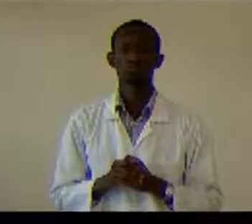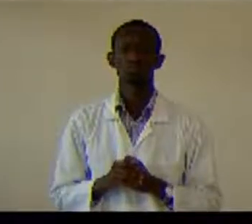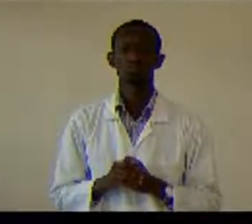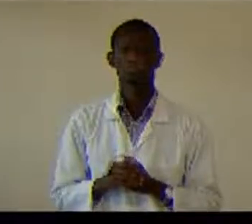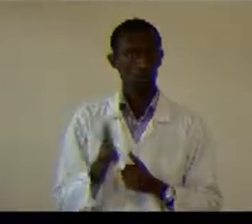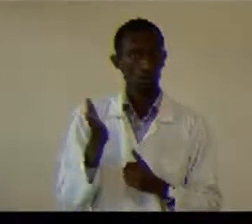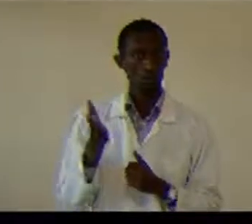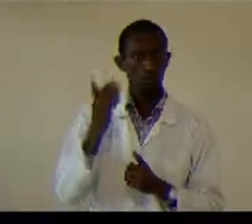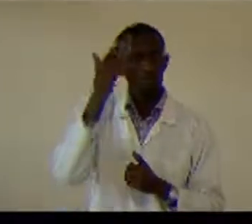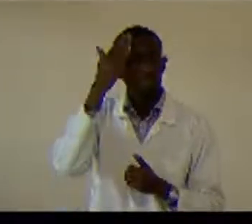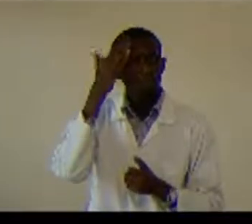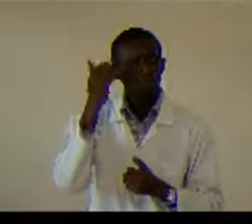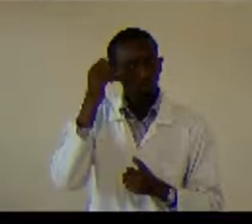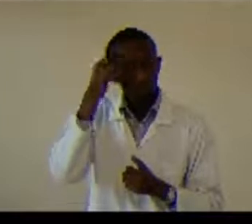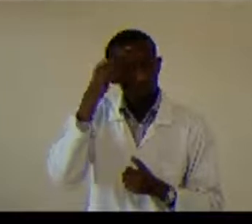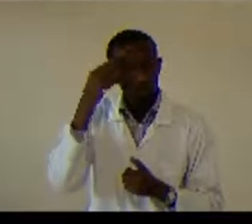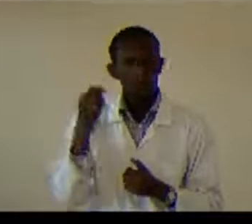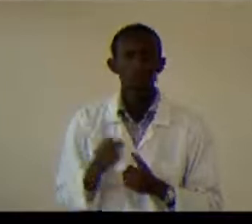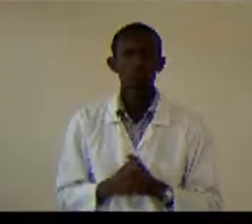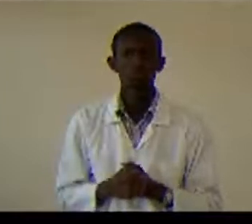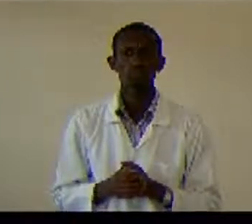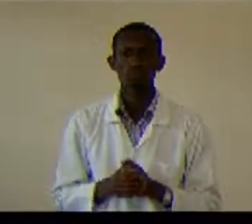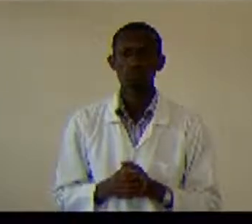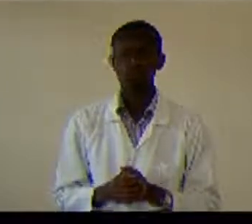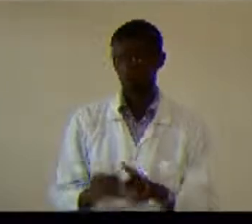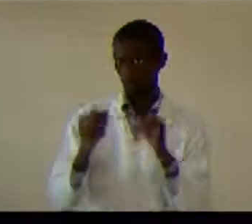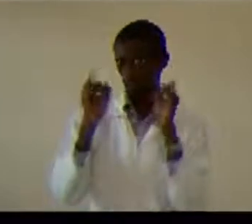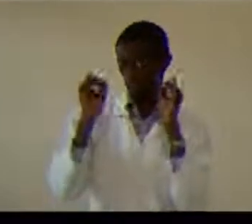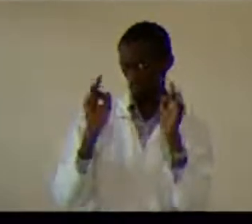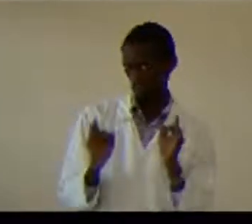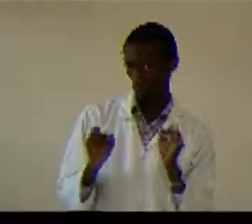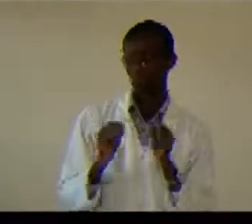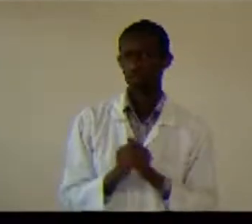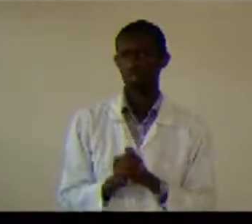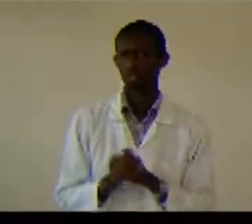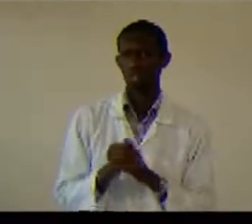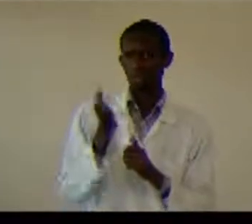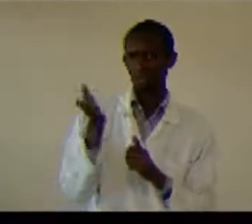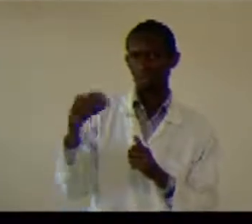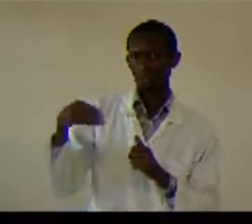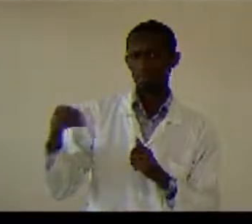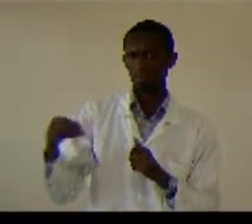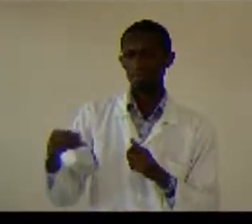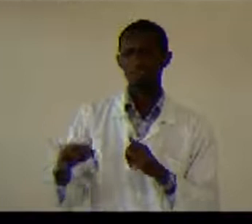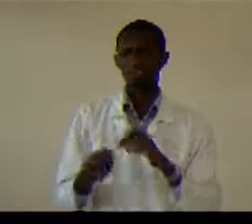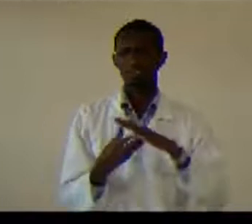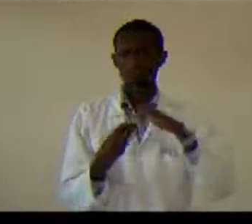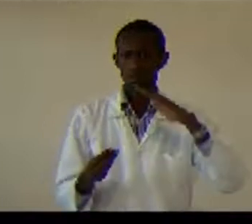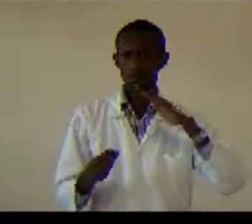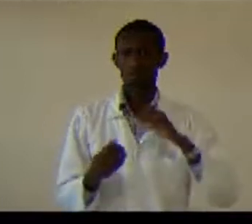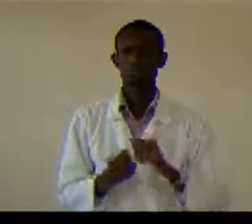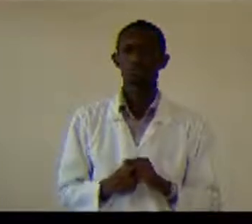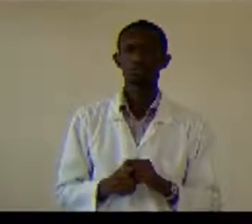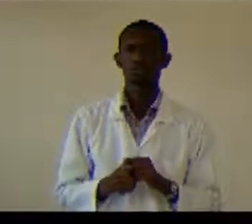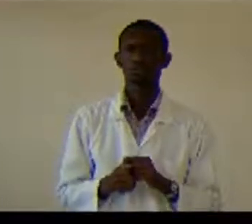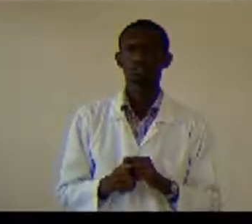is why even when the substance is absorbing heat, that heat does not manipulate